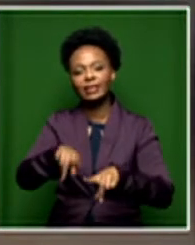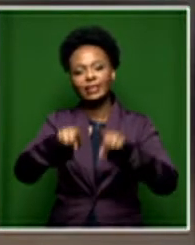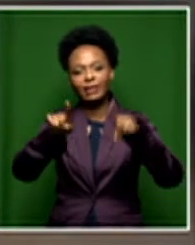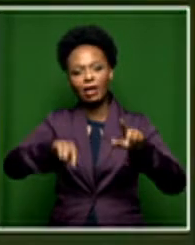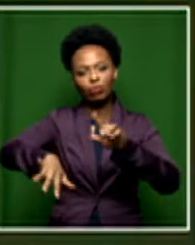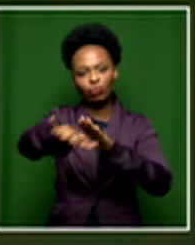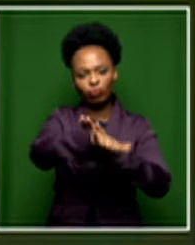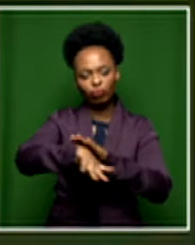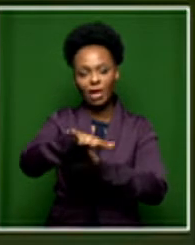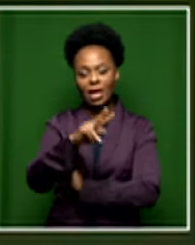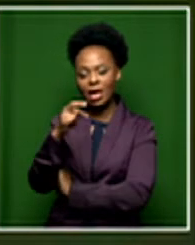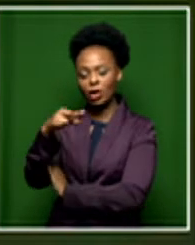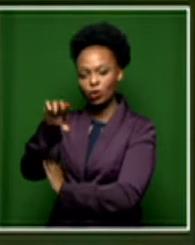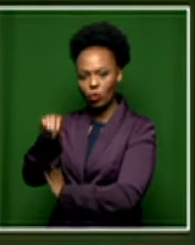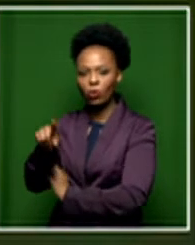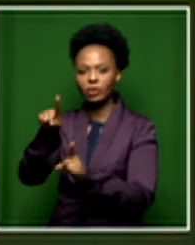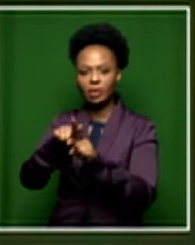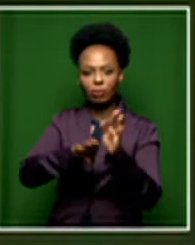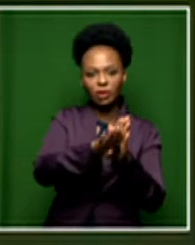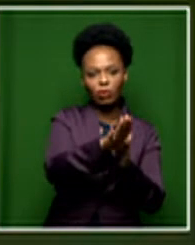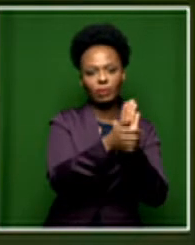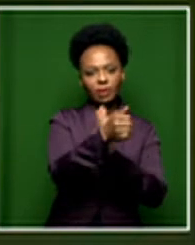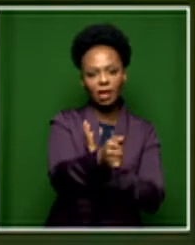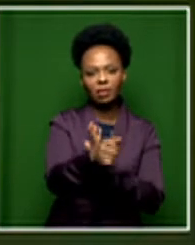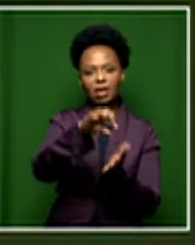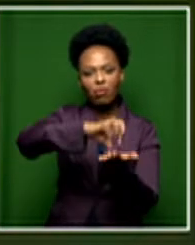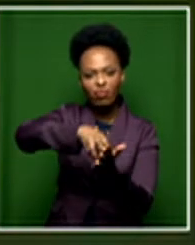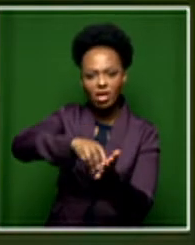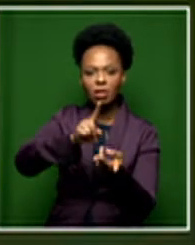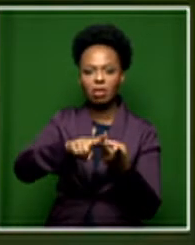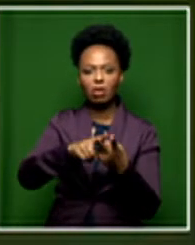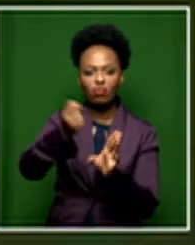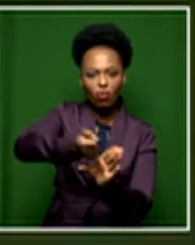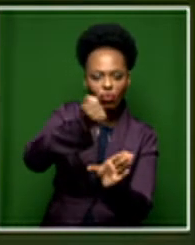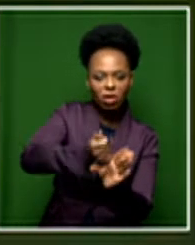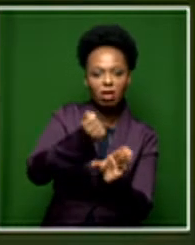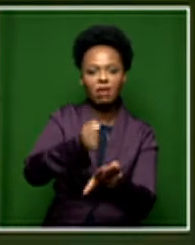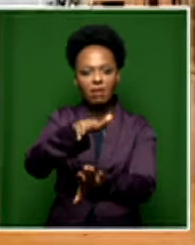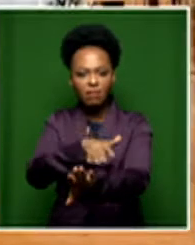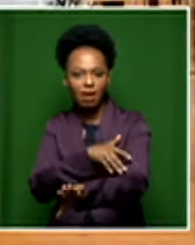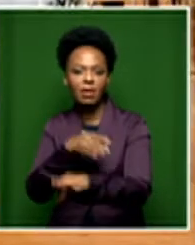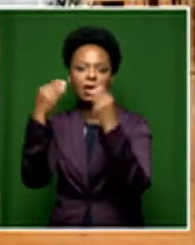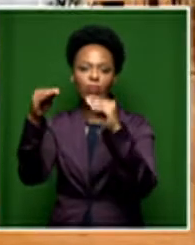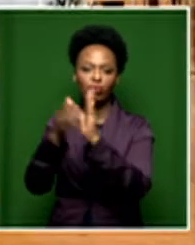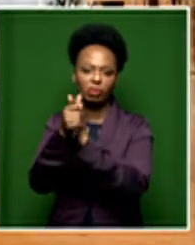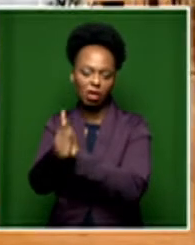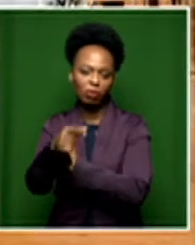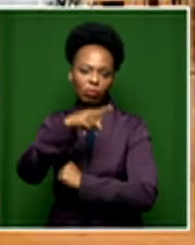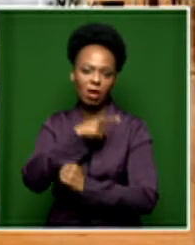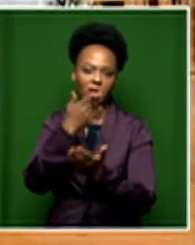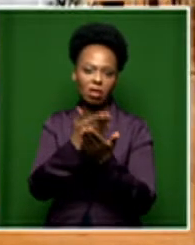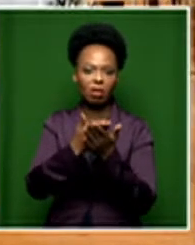country. The NGO also seeks to develop skills such as baking, cooking, farming, entrepreneurial skills in order to